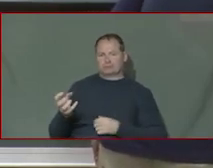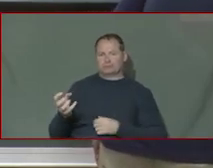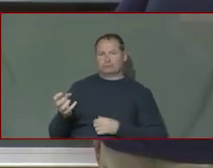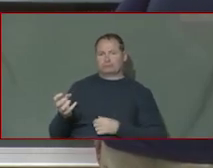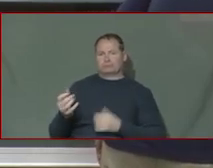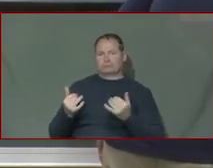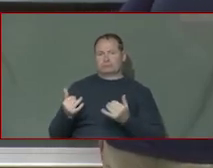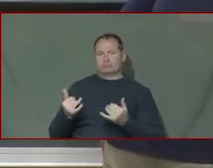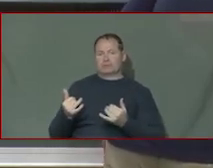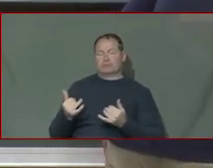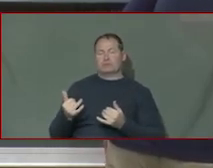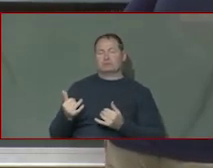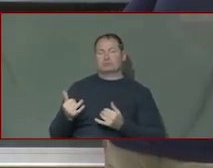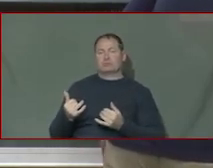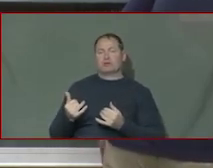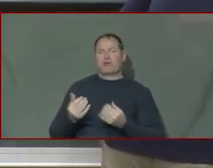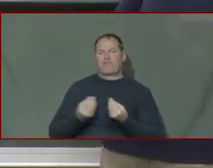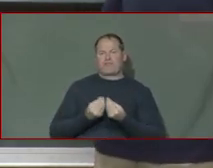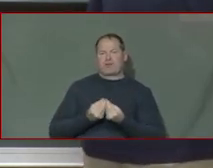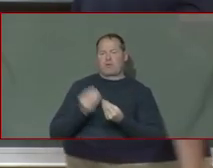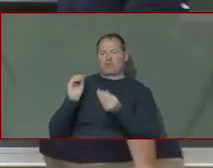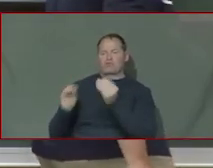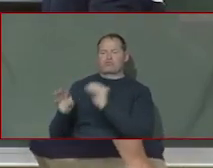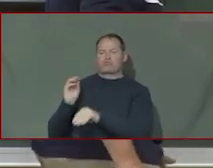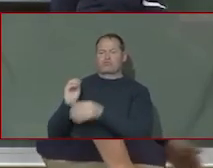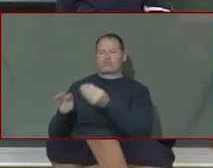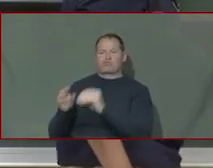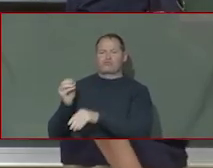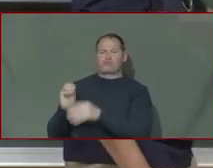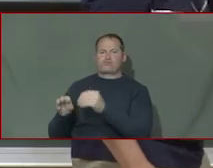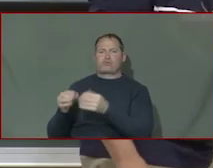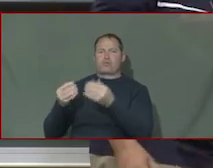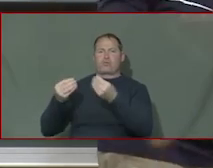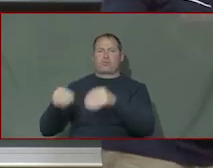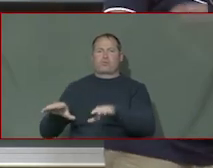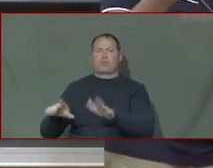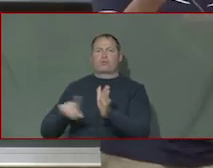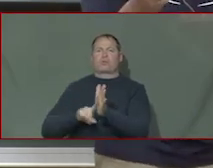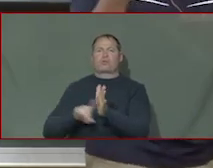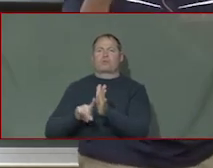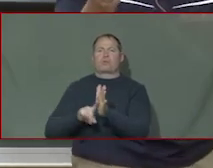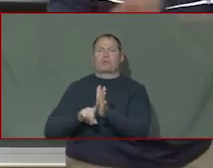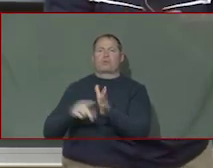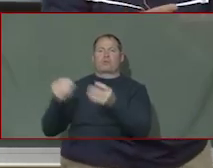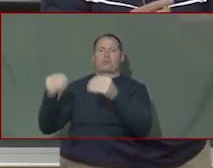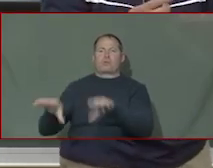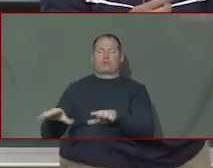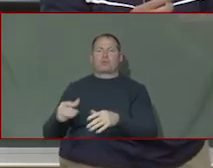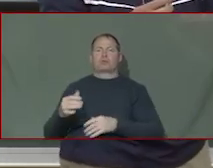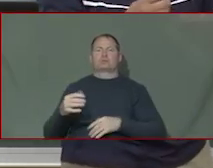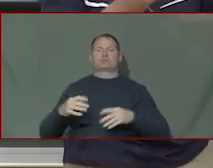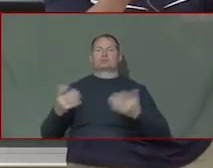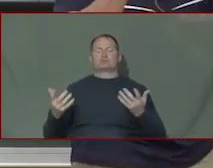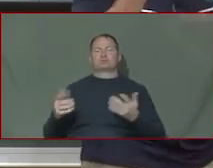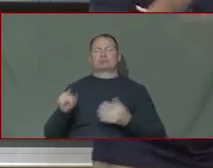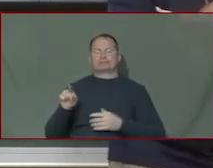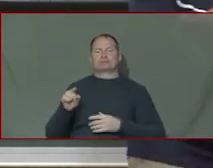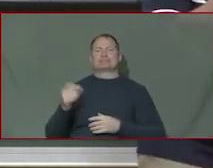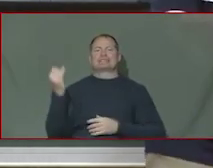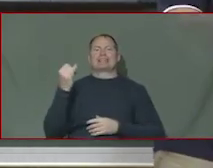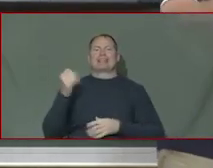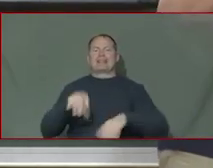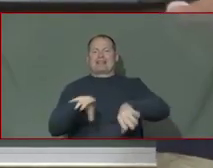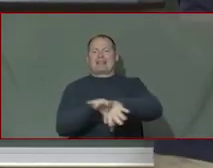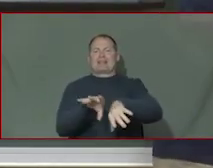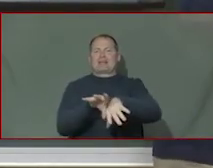will deposit there that must go out. We basically use our bladder as a rubbish bin. And then we go to the